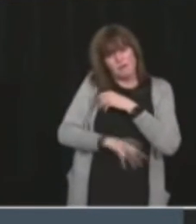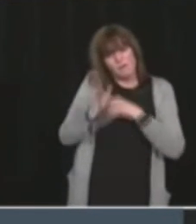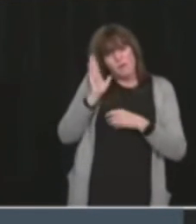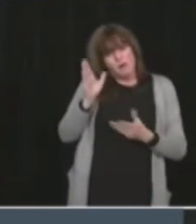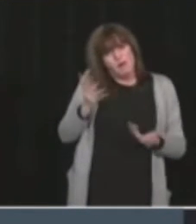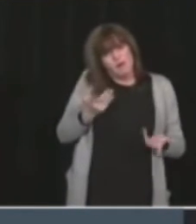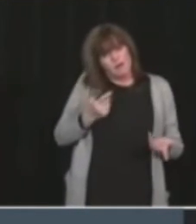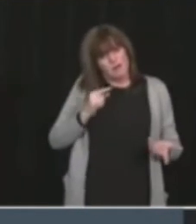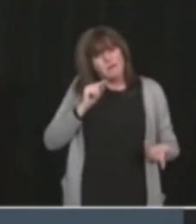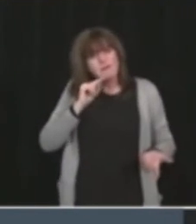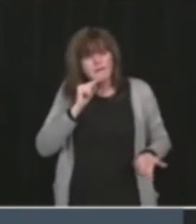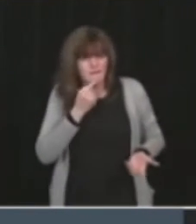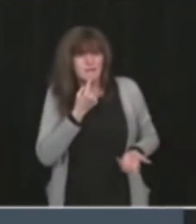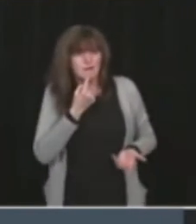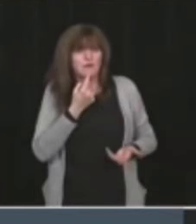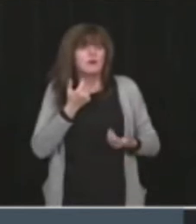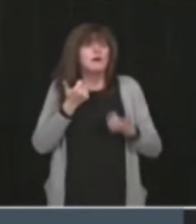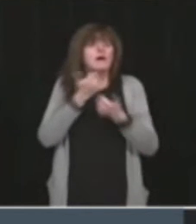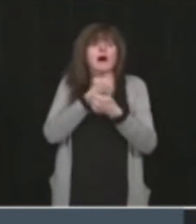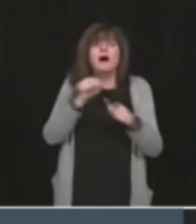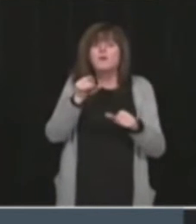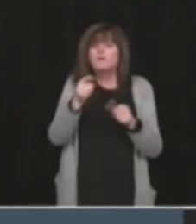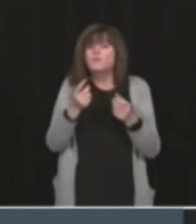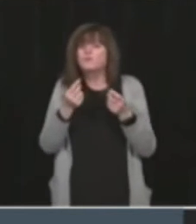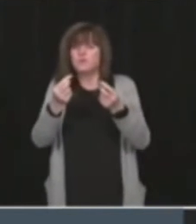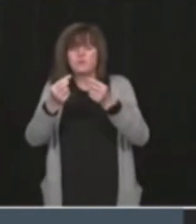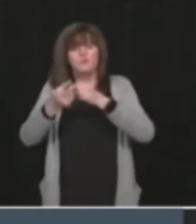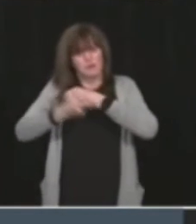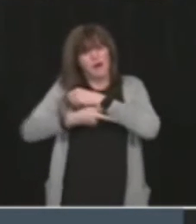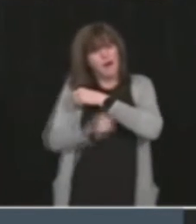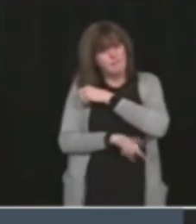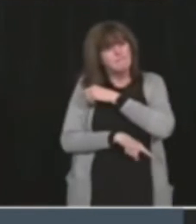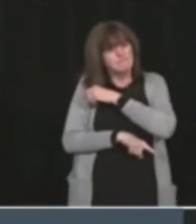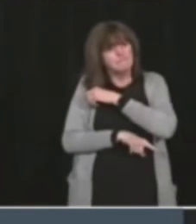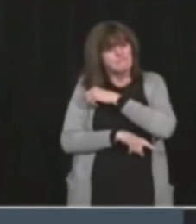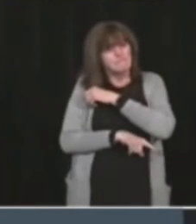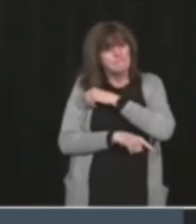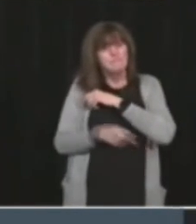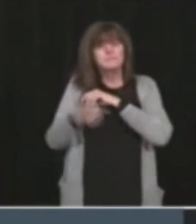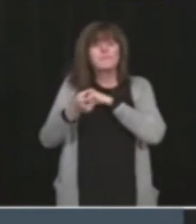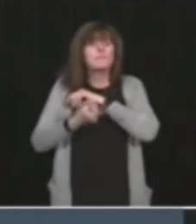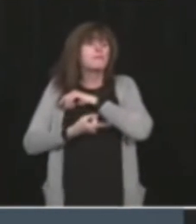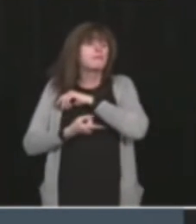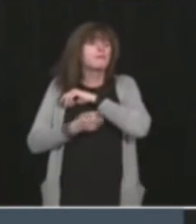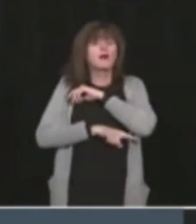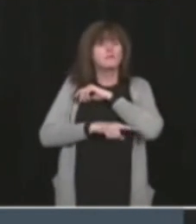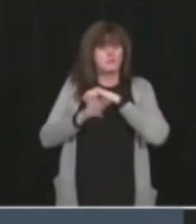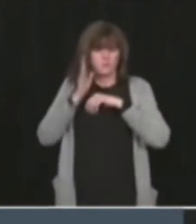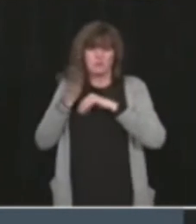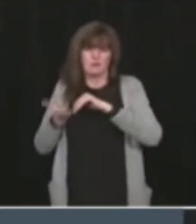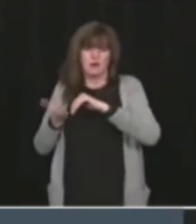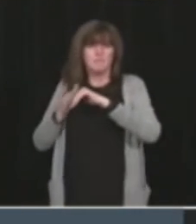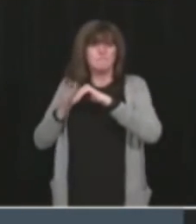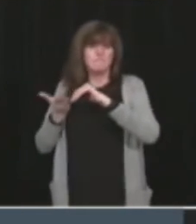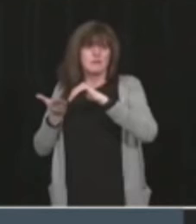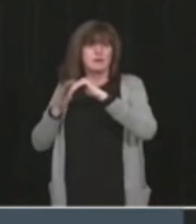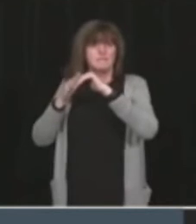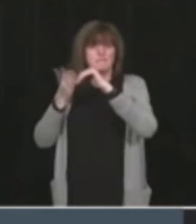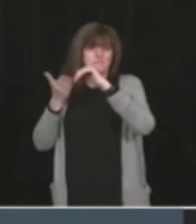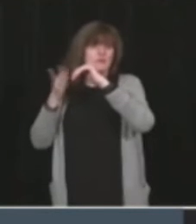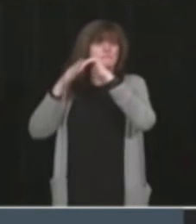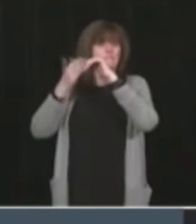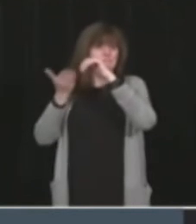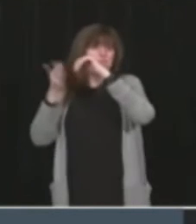will continue to raise the consequences against those who are holding millions of jobs and people